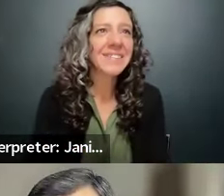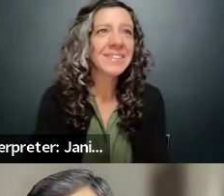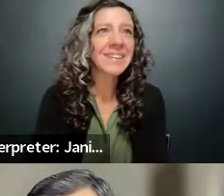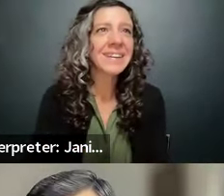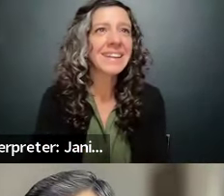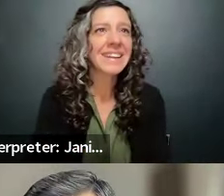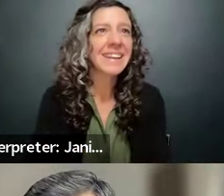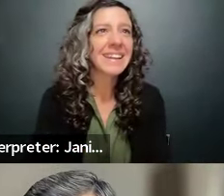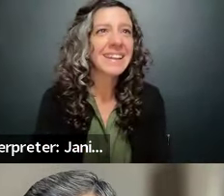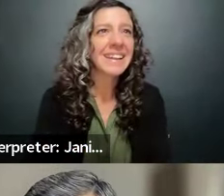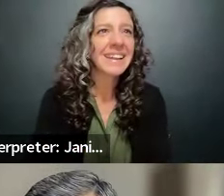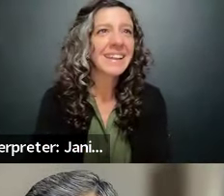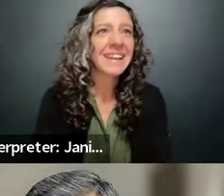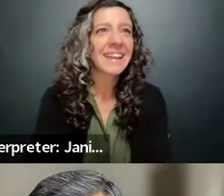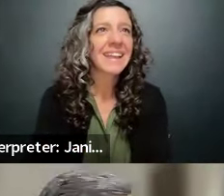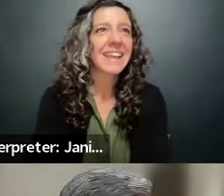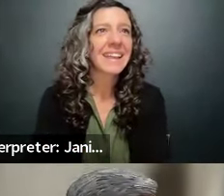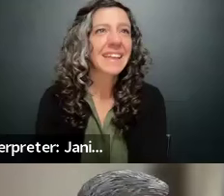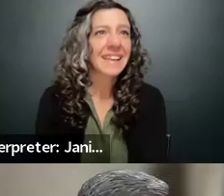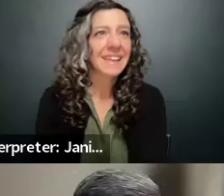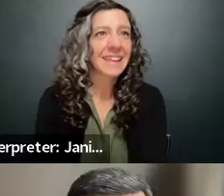Okay, hello everyone.